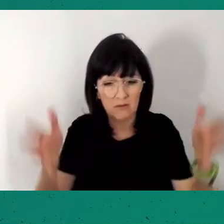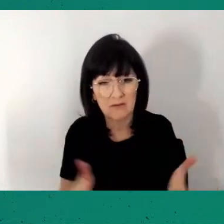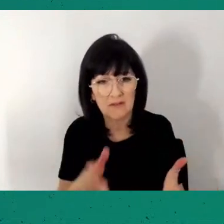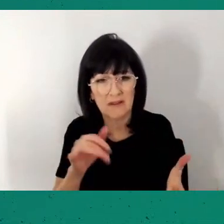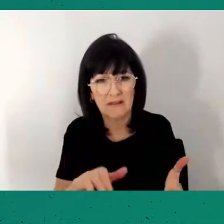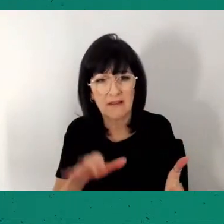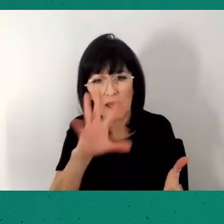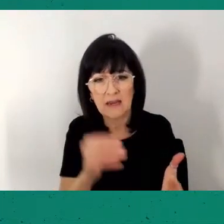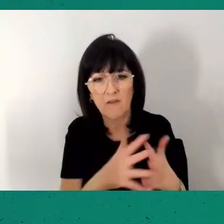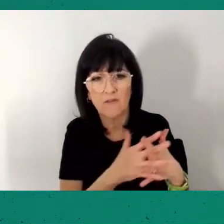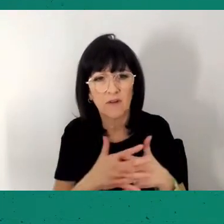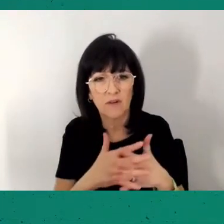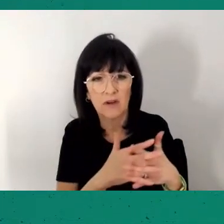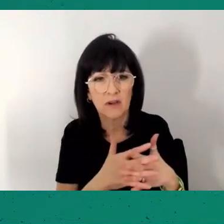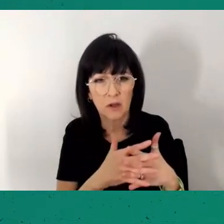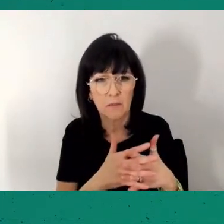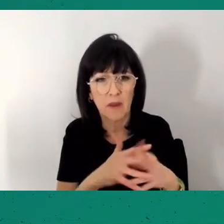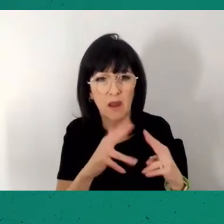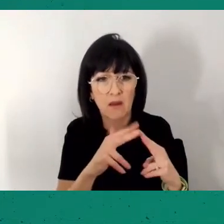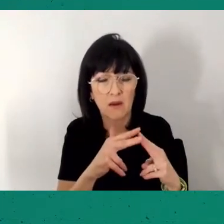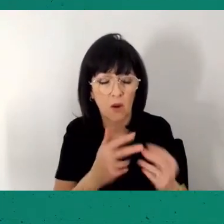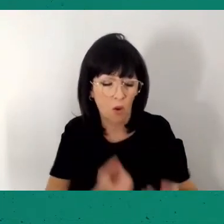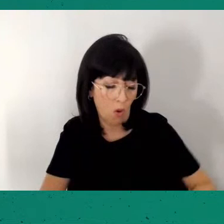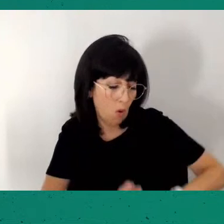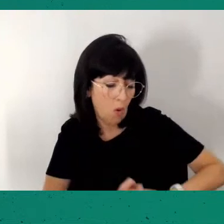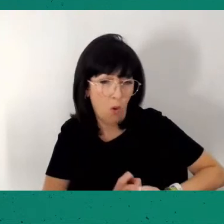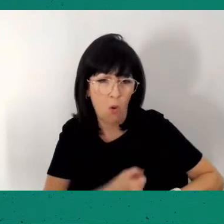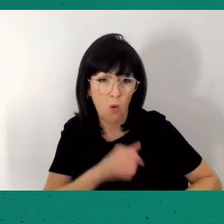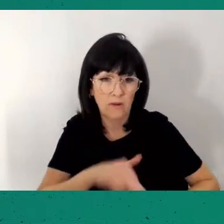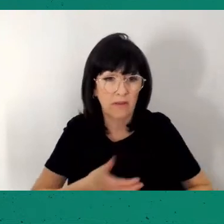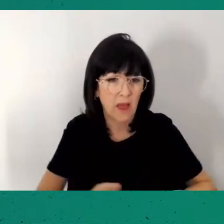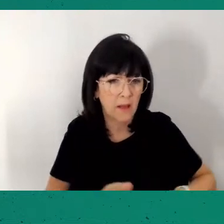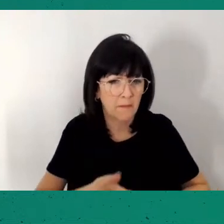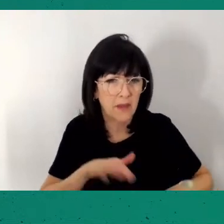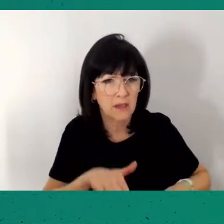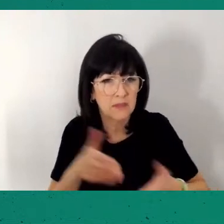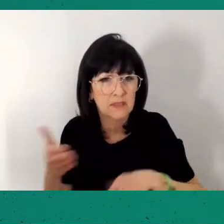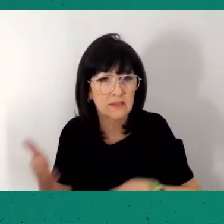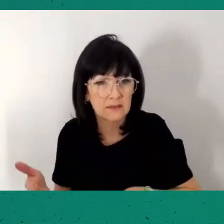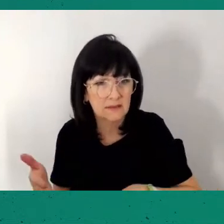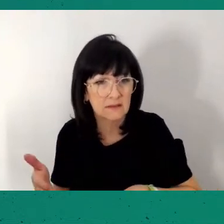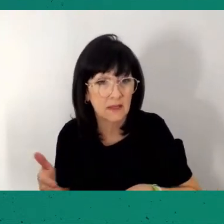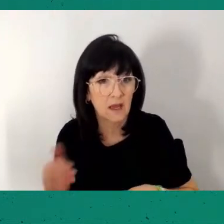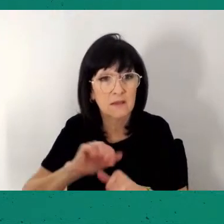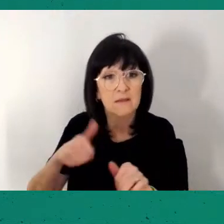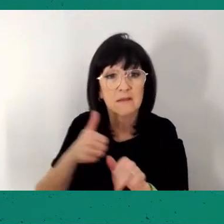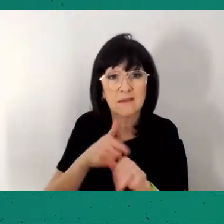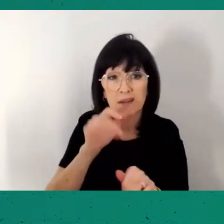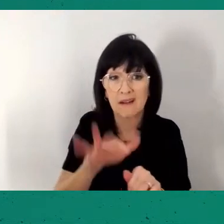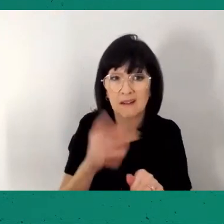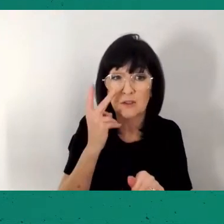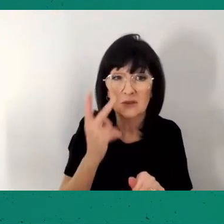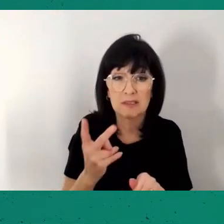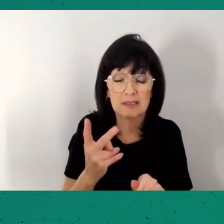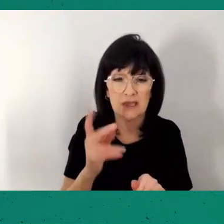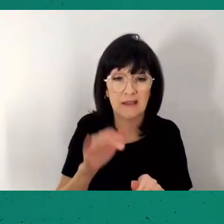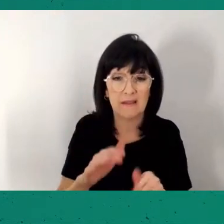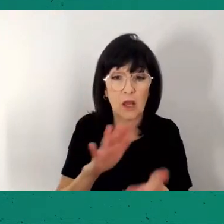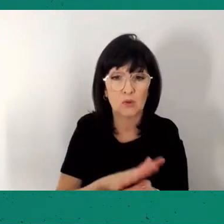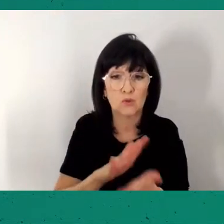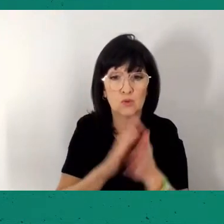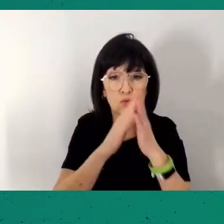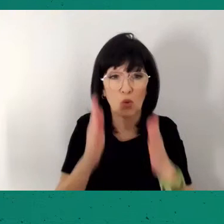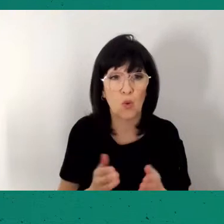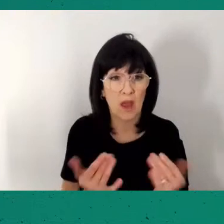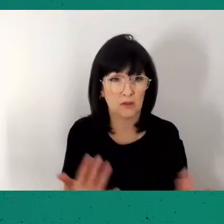In the background, there's a man hanging from a tree and a burning schoolhouse. In Delaware,